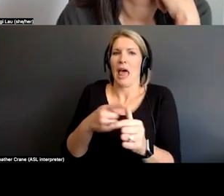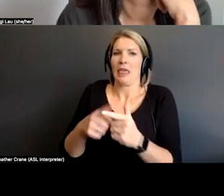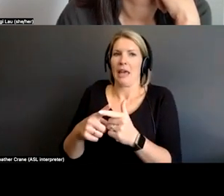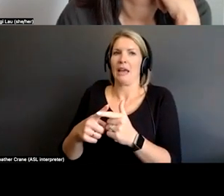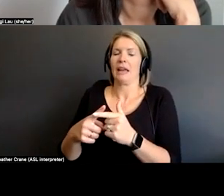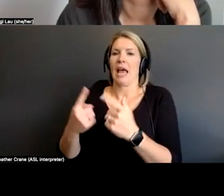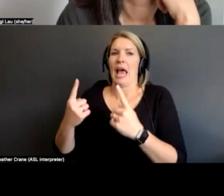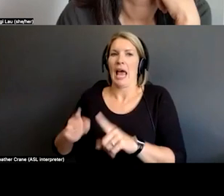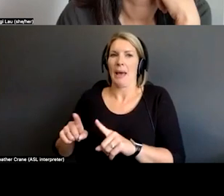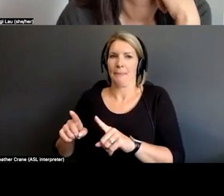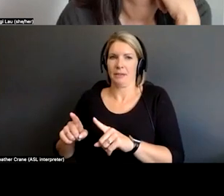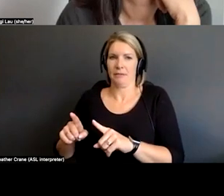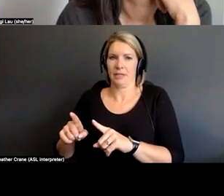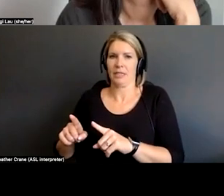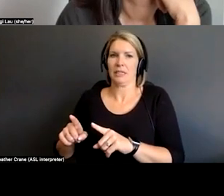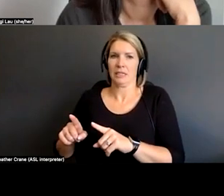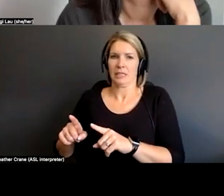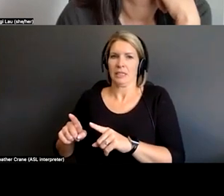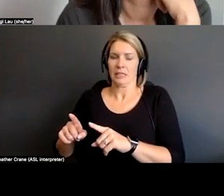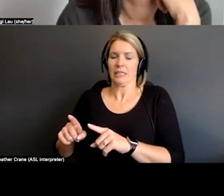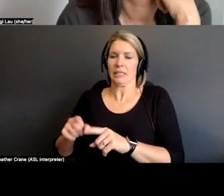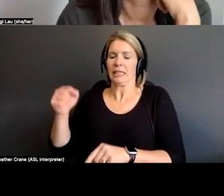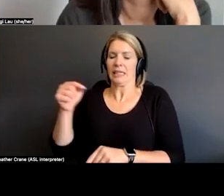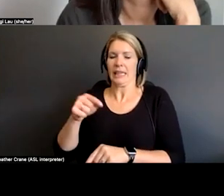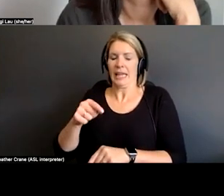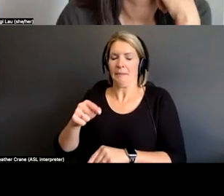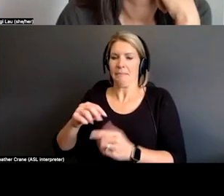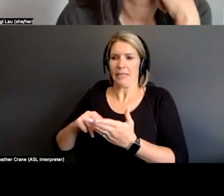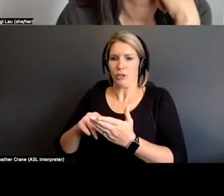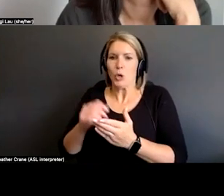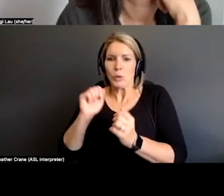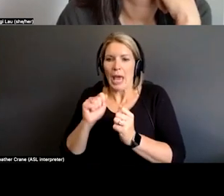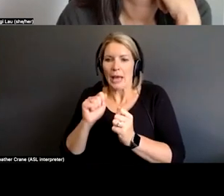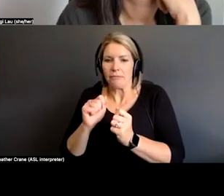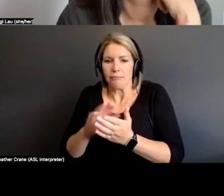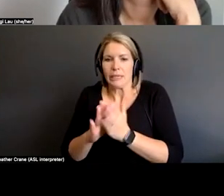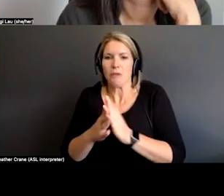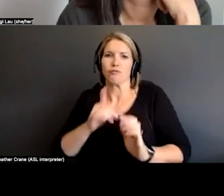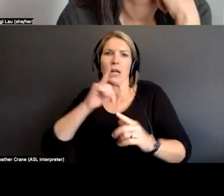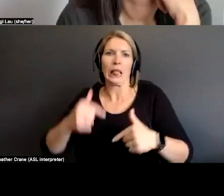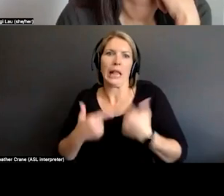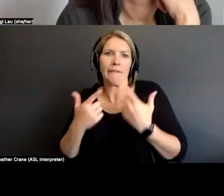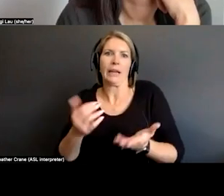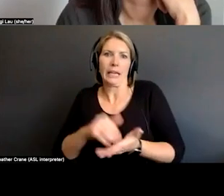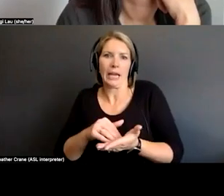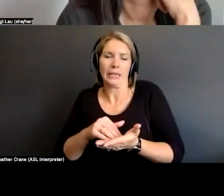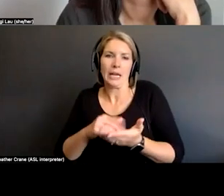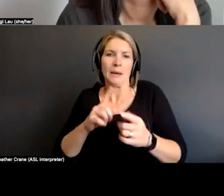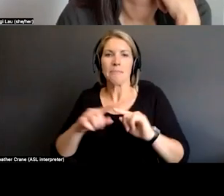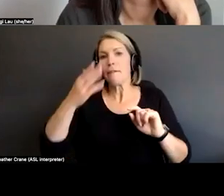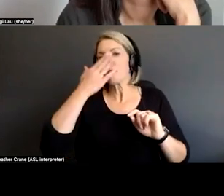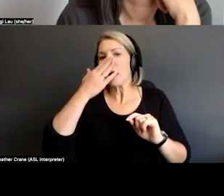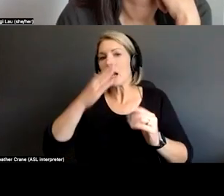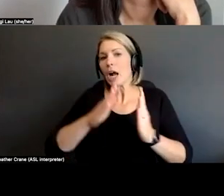with just a box with smoke coming out of it, which I found very abstract. And it goes back to what you were talking about earlier about giving an idea of what the book is about, yes, but